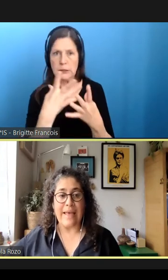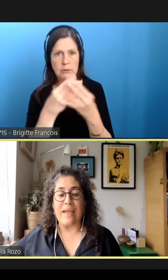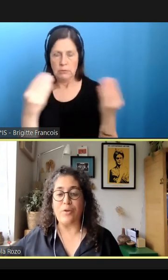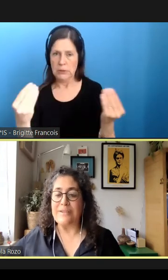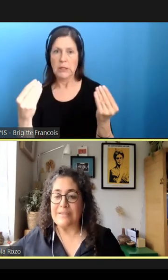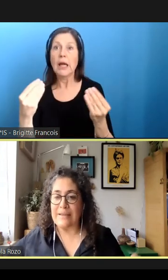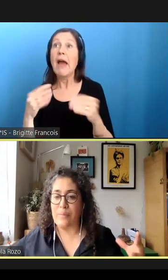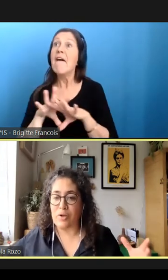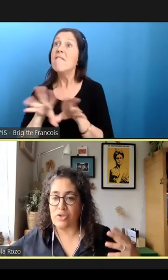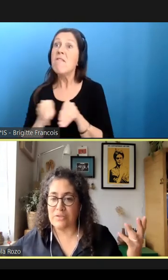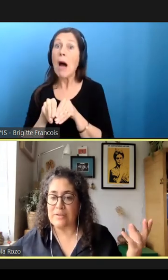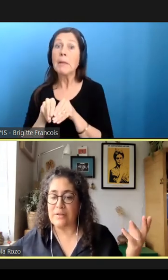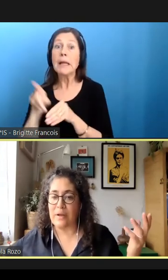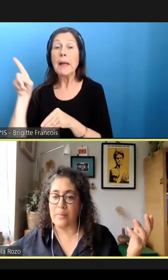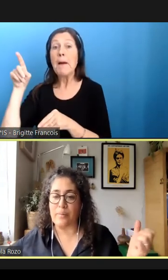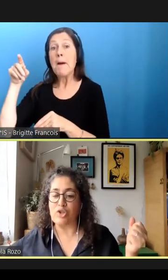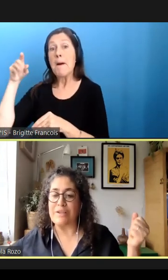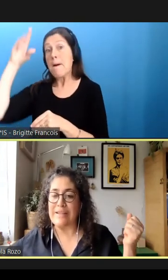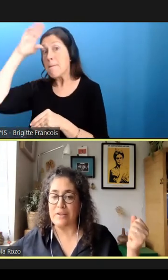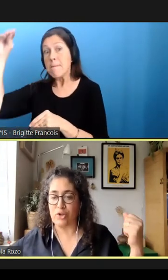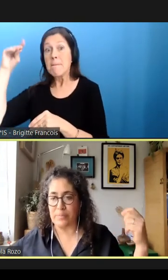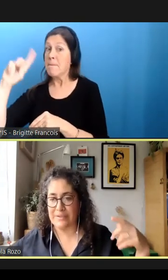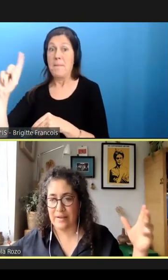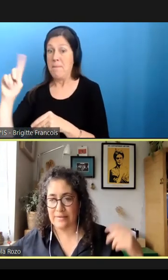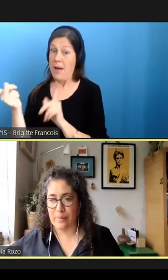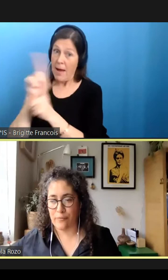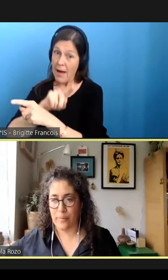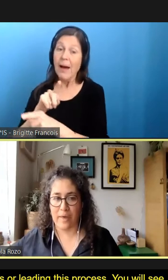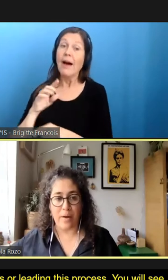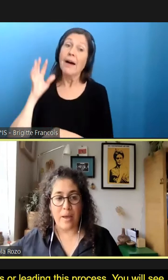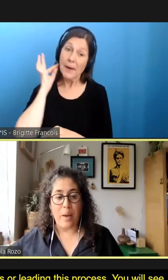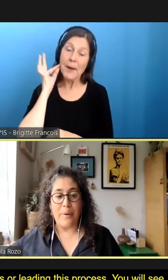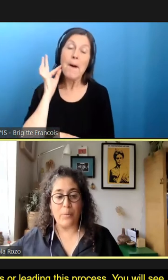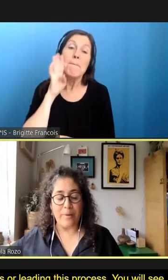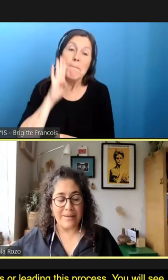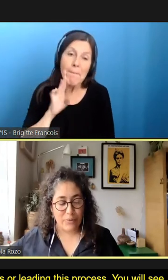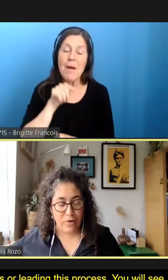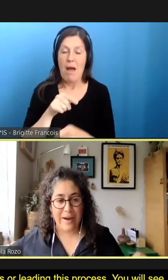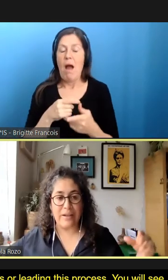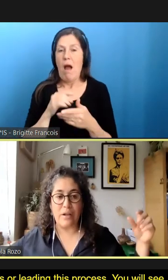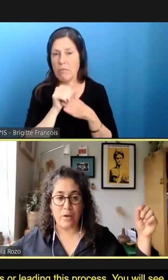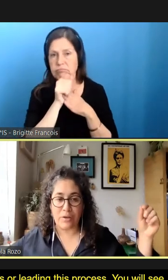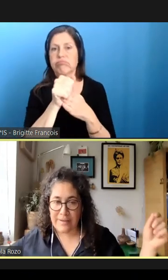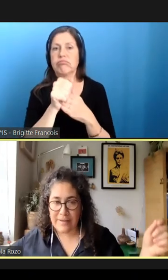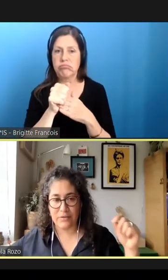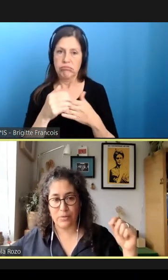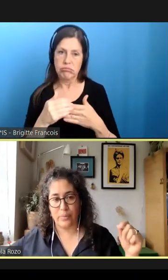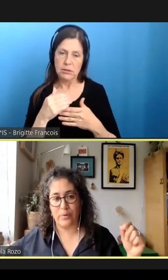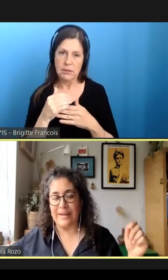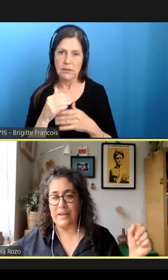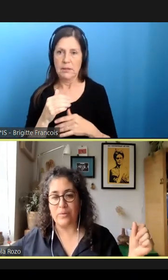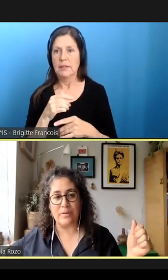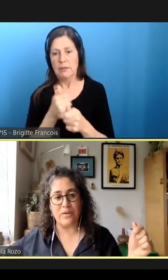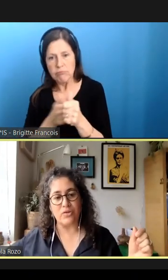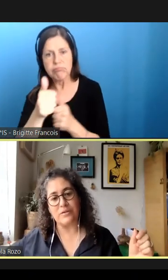processes, and you will see emerging leadership styles coming from there. But women require a continuous support